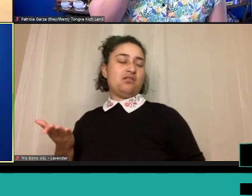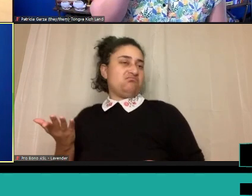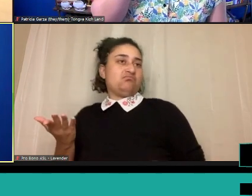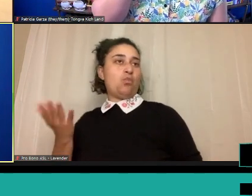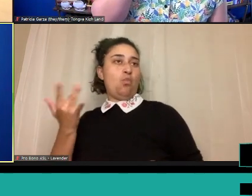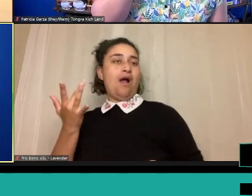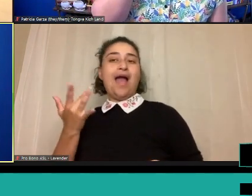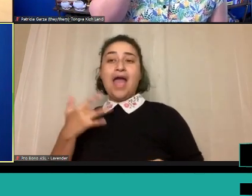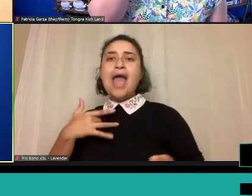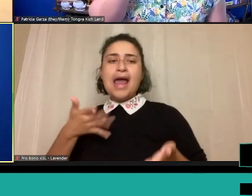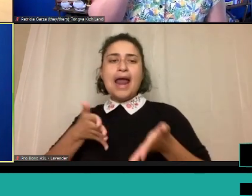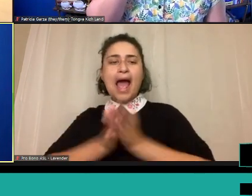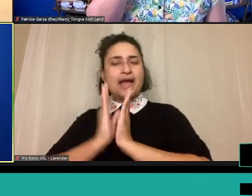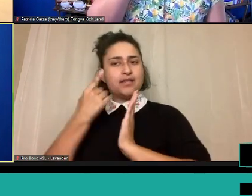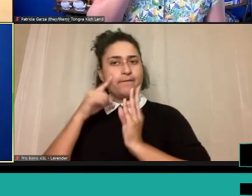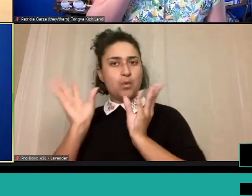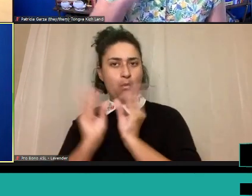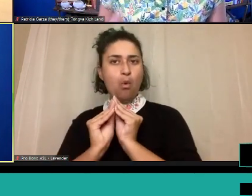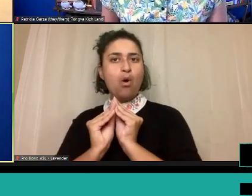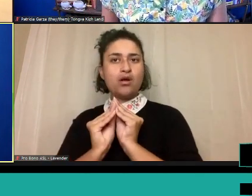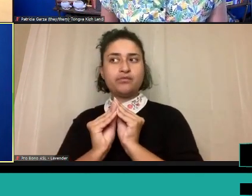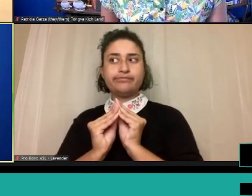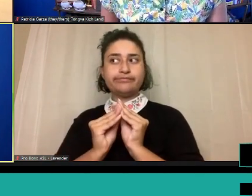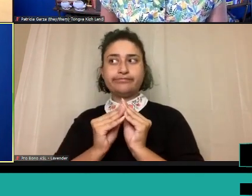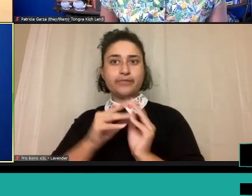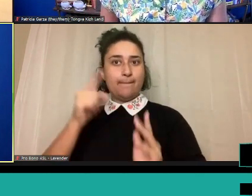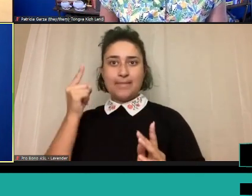asking for more stuff, demanding